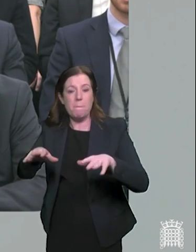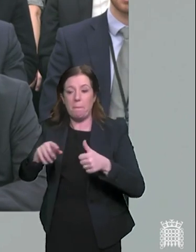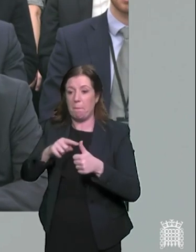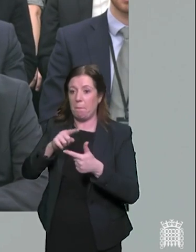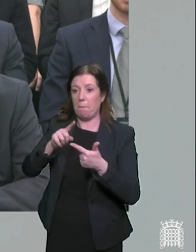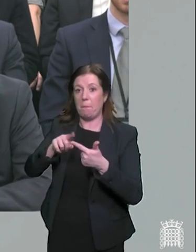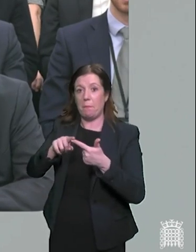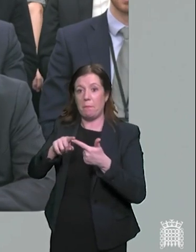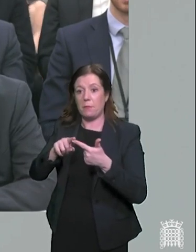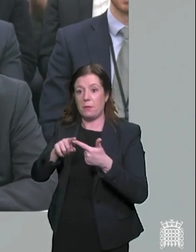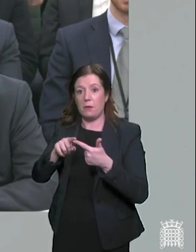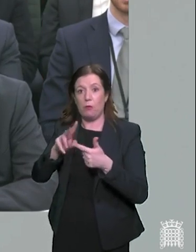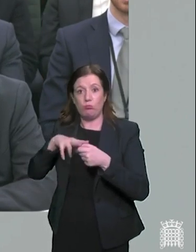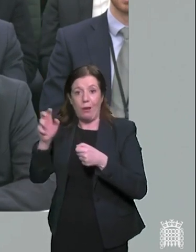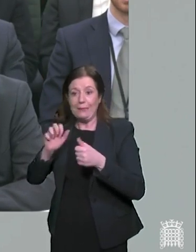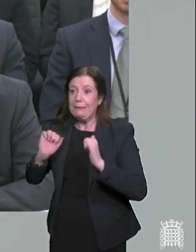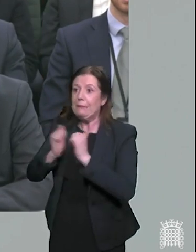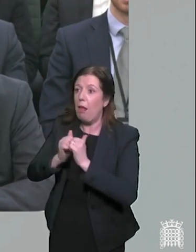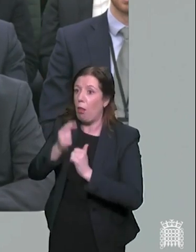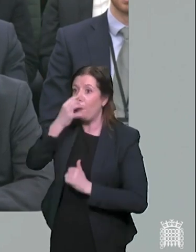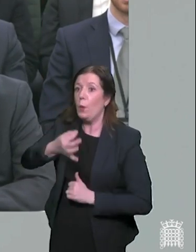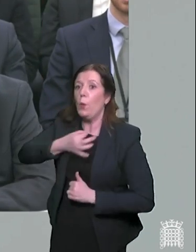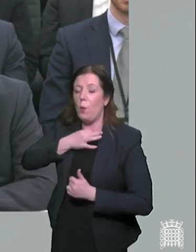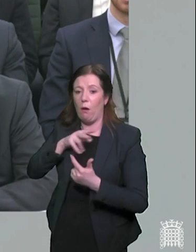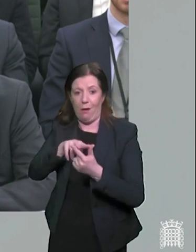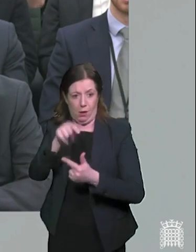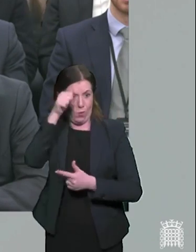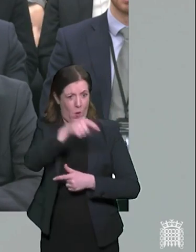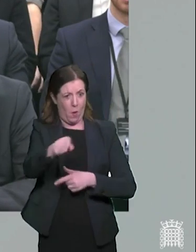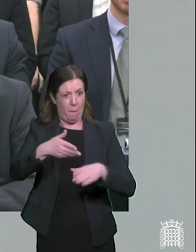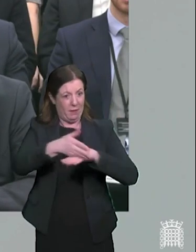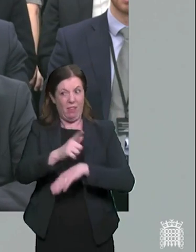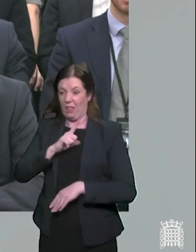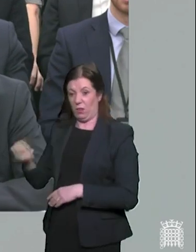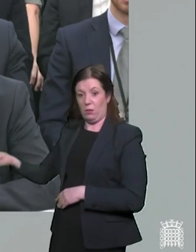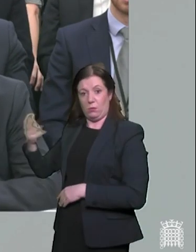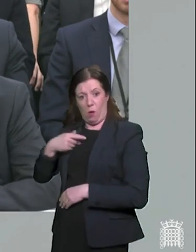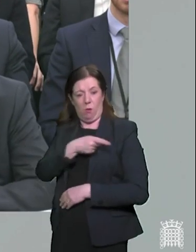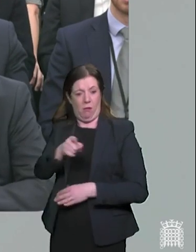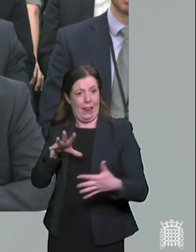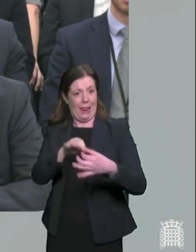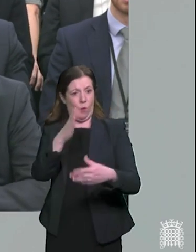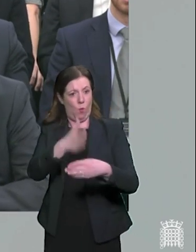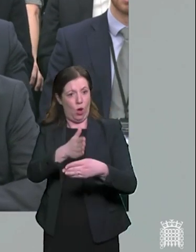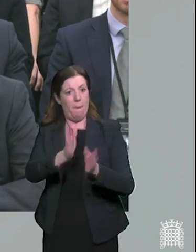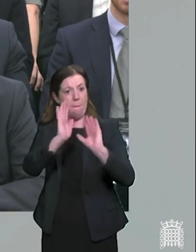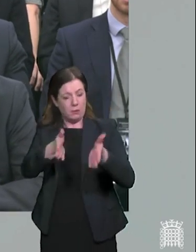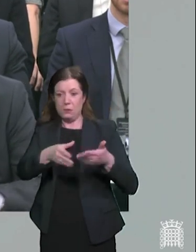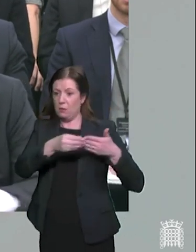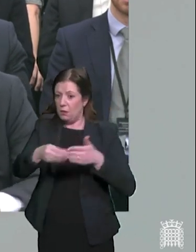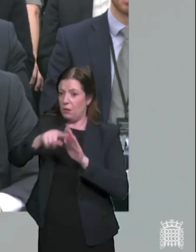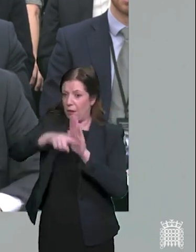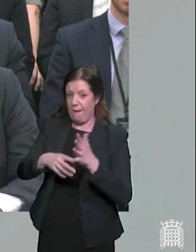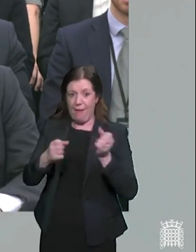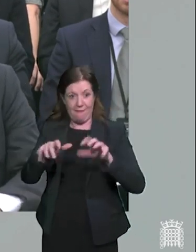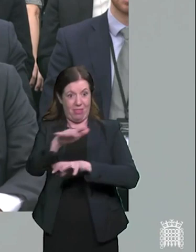risk of a no-deal Brexit. That was why I was inclined to believe that this event must be in line with the rules and